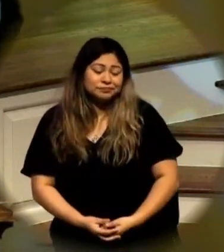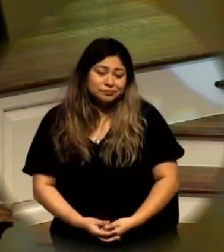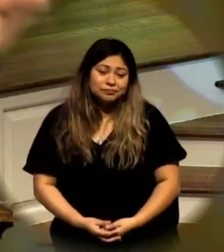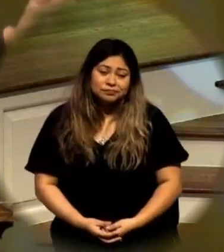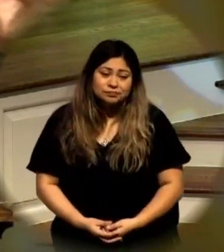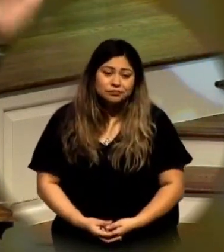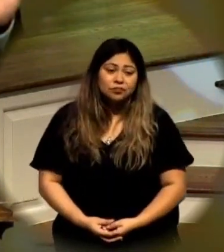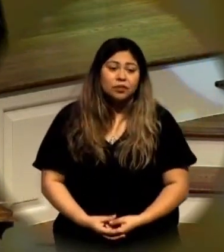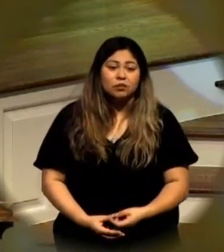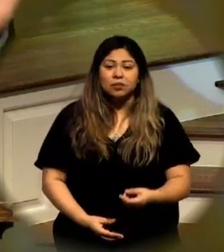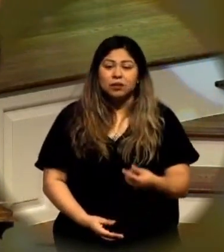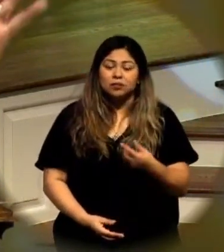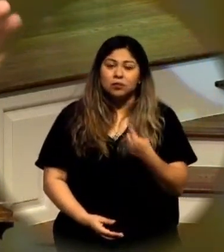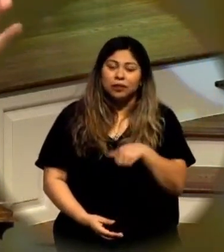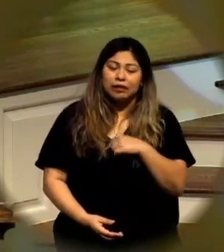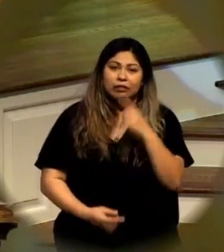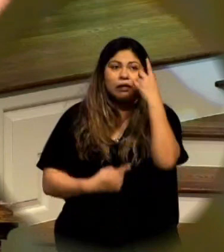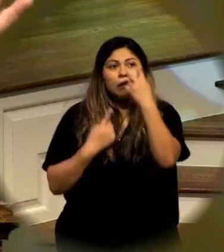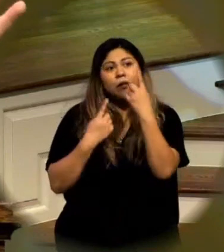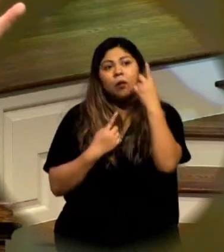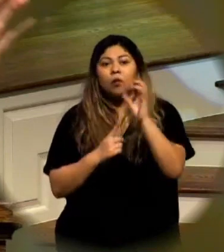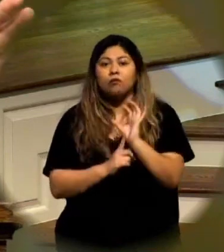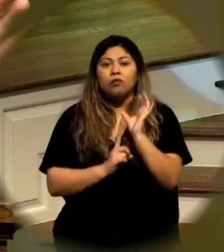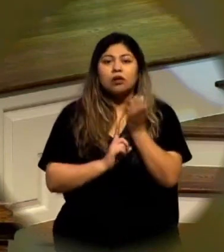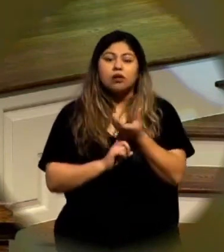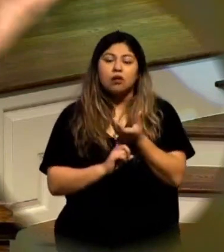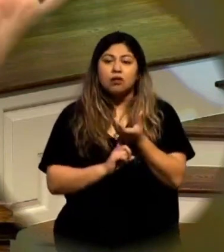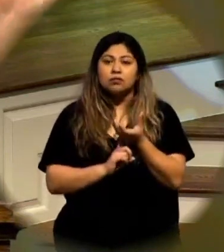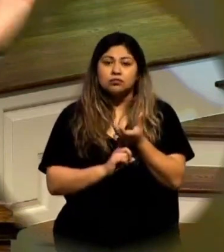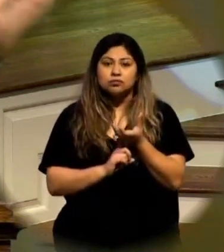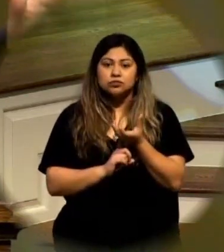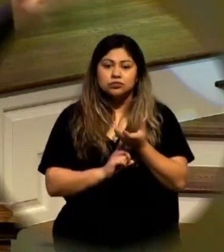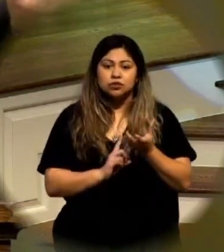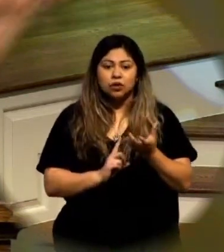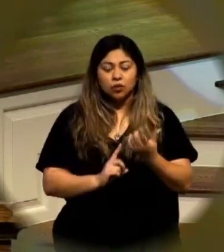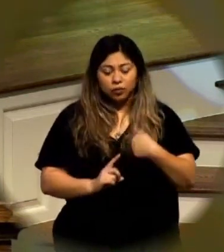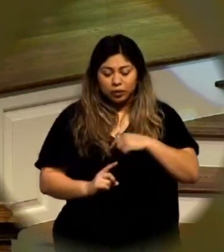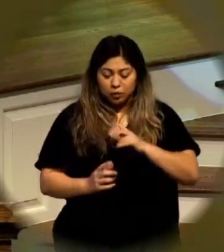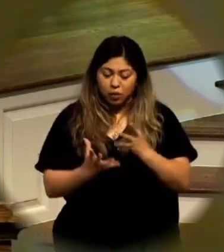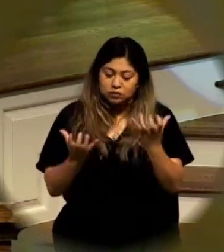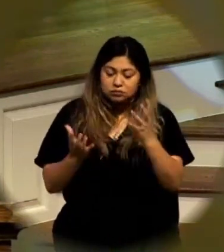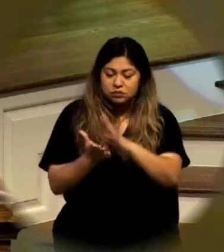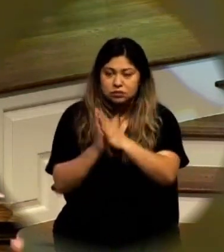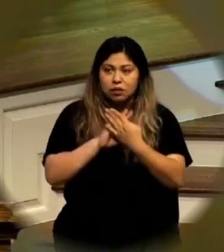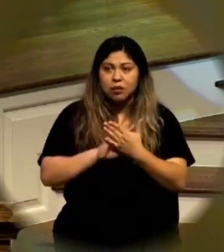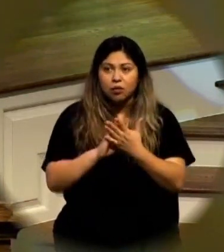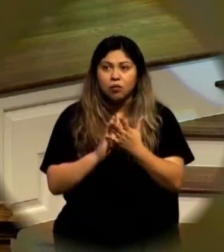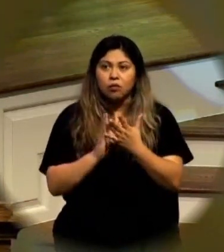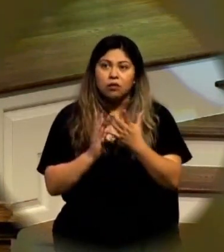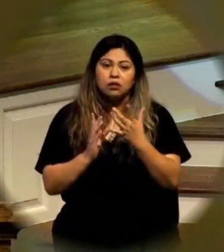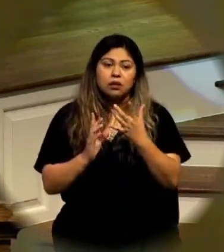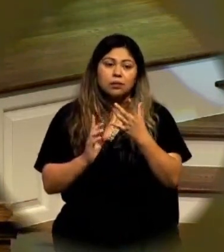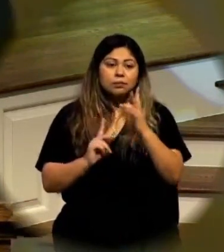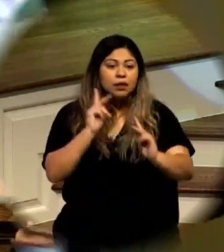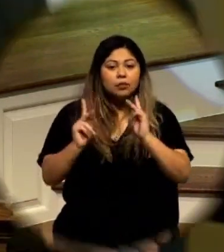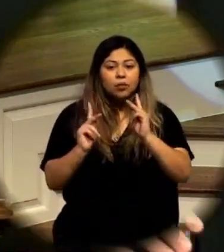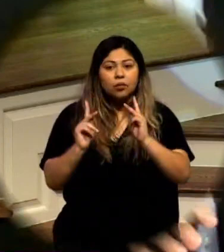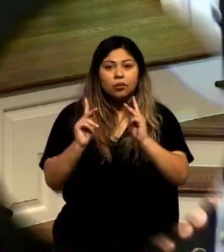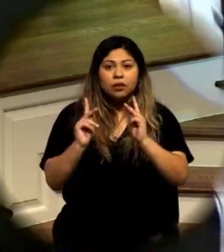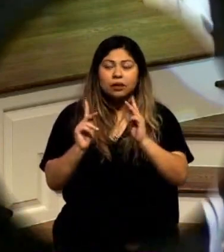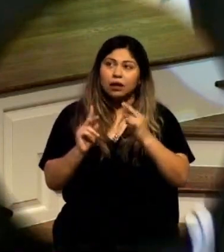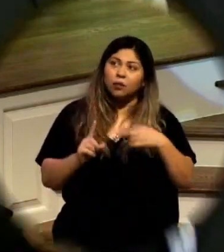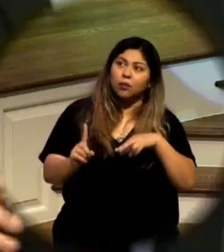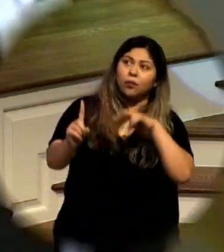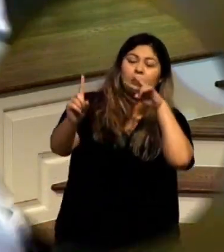culture's perfectionism, the idol we make of those who are so good at whatever it is they do. We jokingly